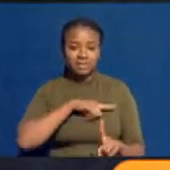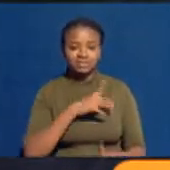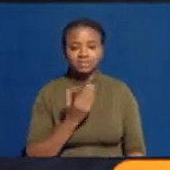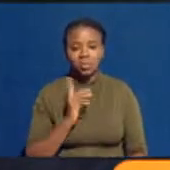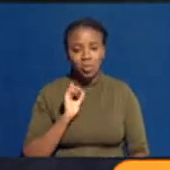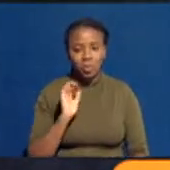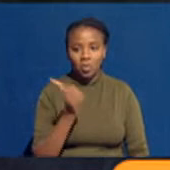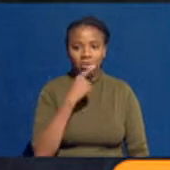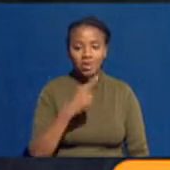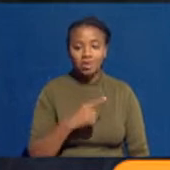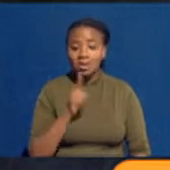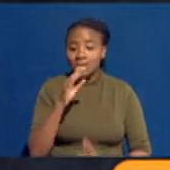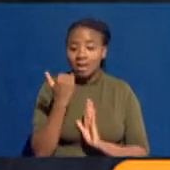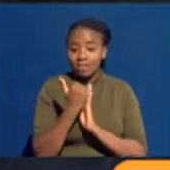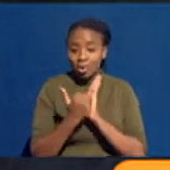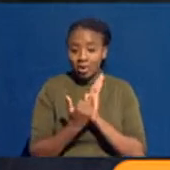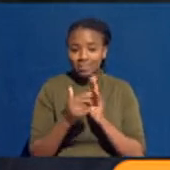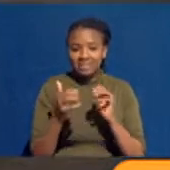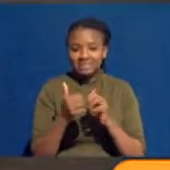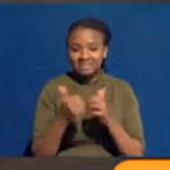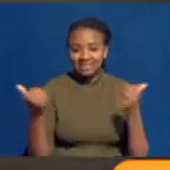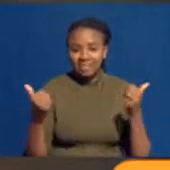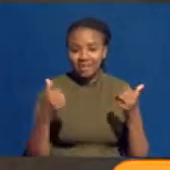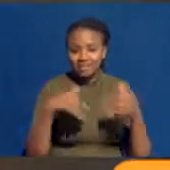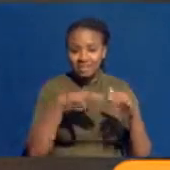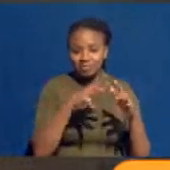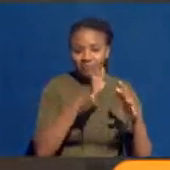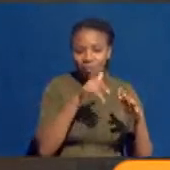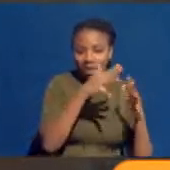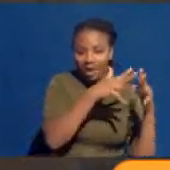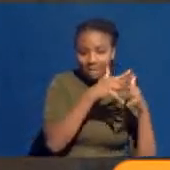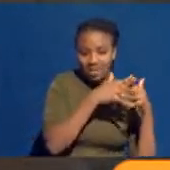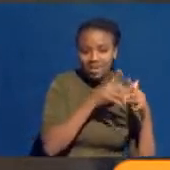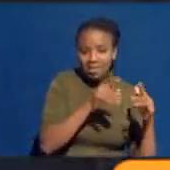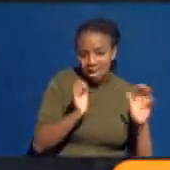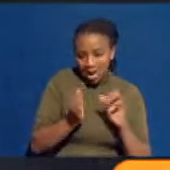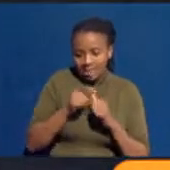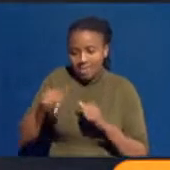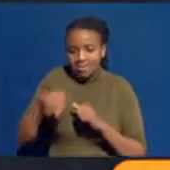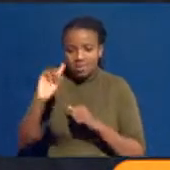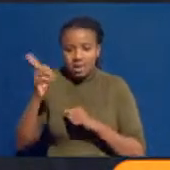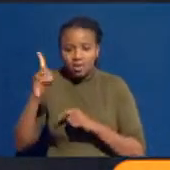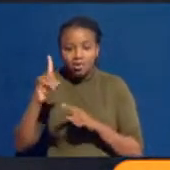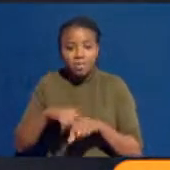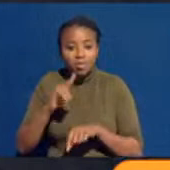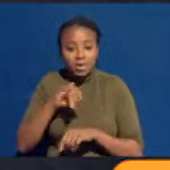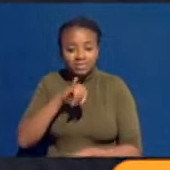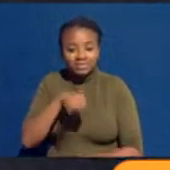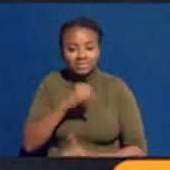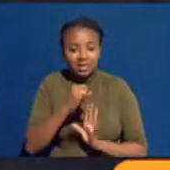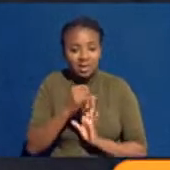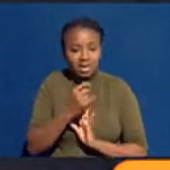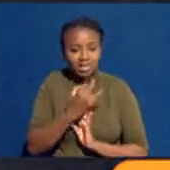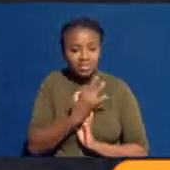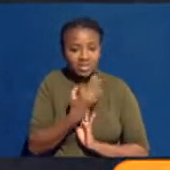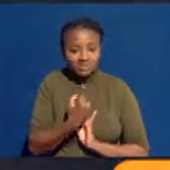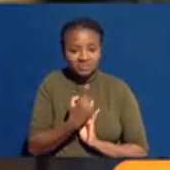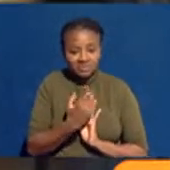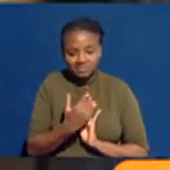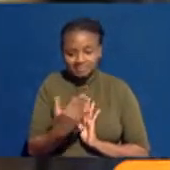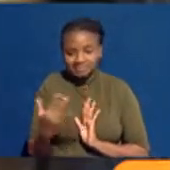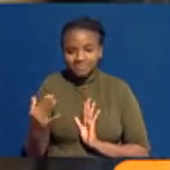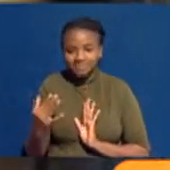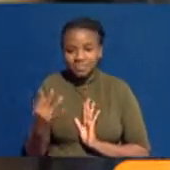program outside of the United States that will take place in Nairobi between January 31st and